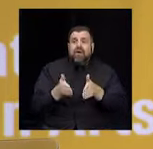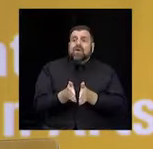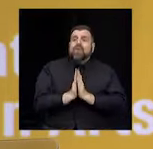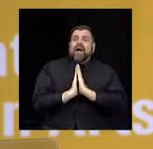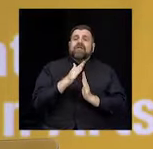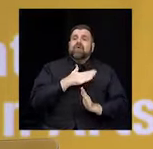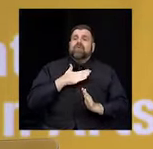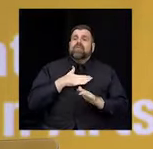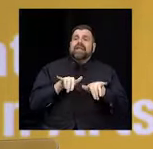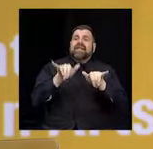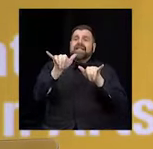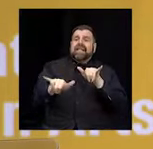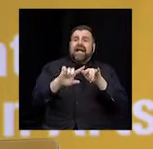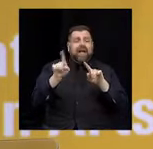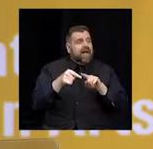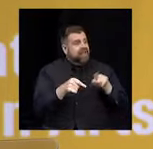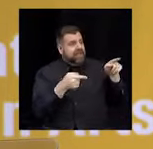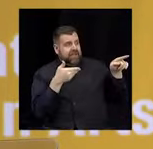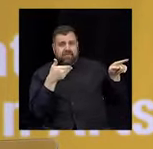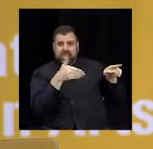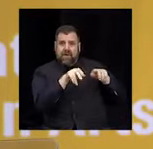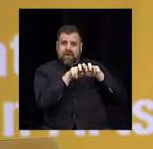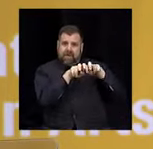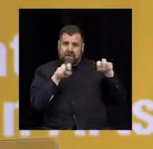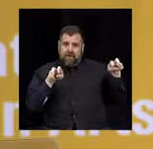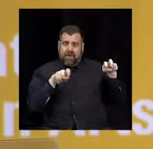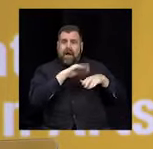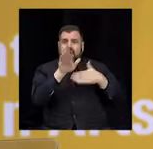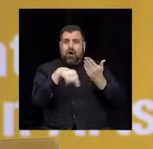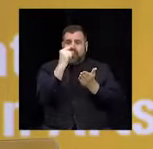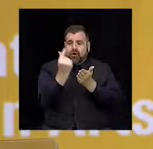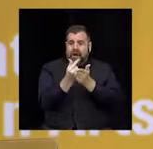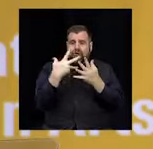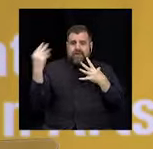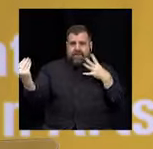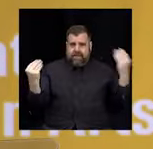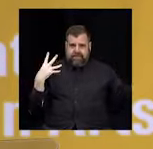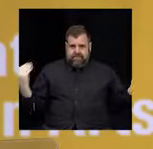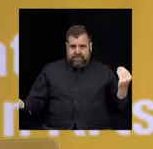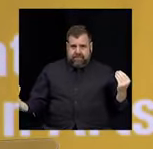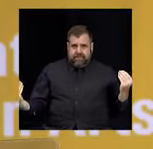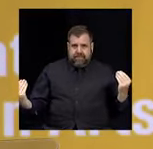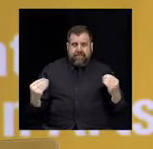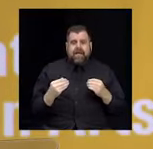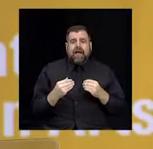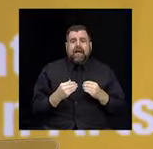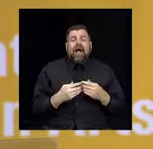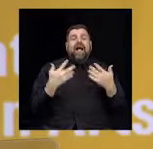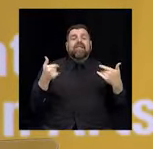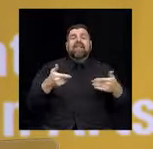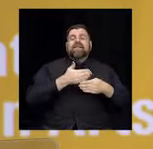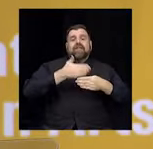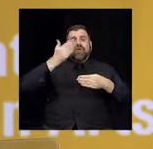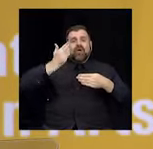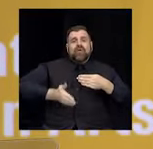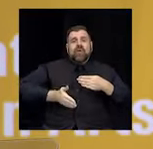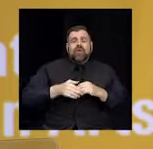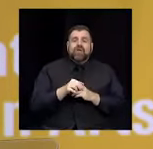seated until the platform party and all of the graduates have exited the arena. This concludes